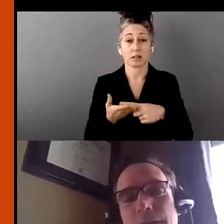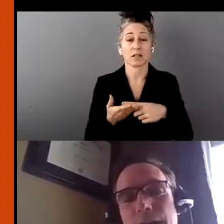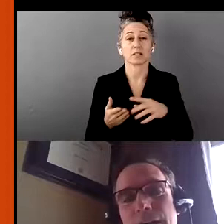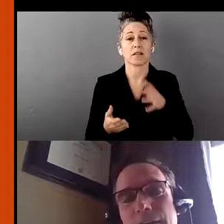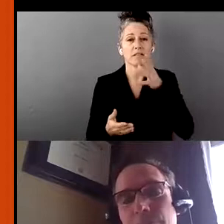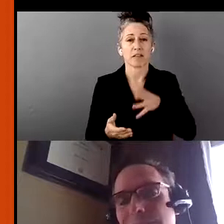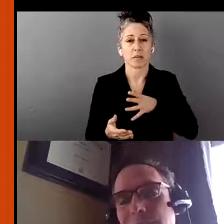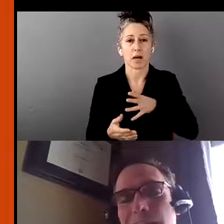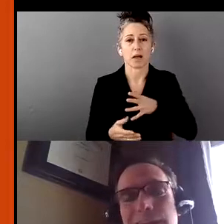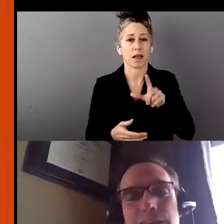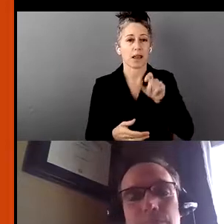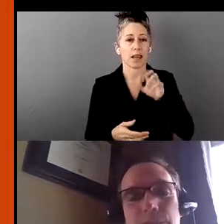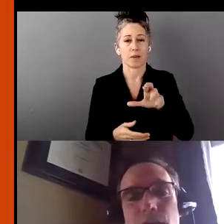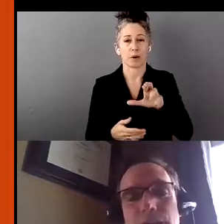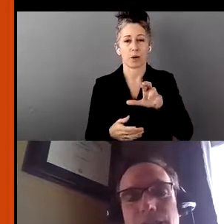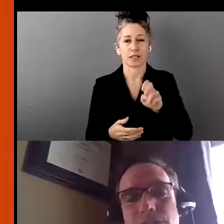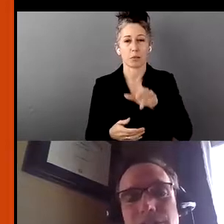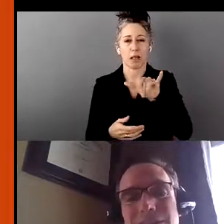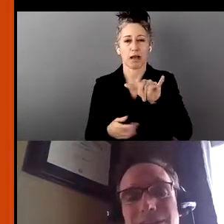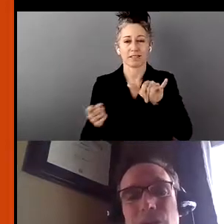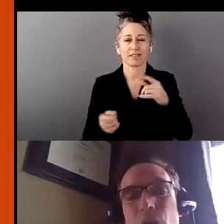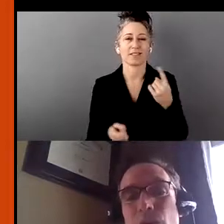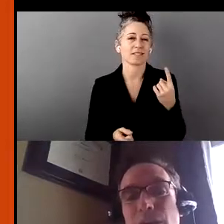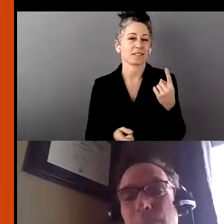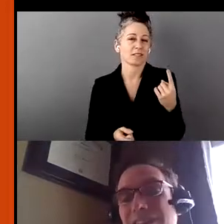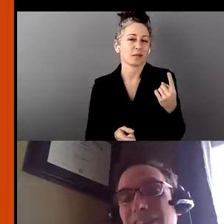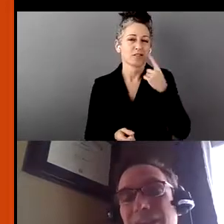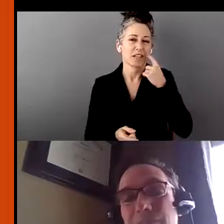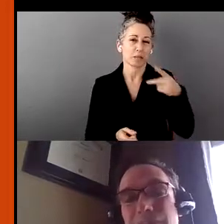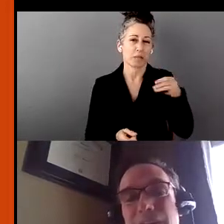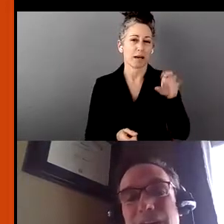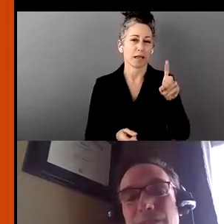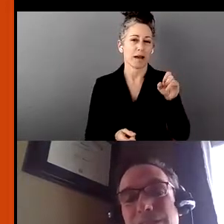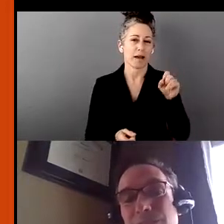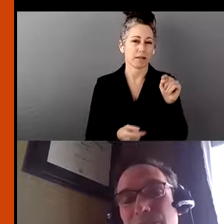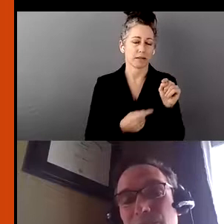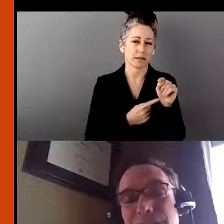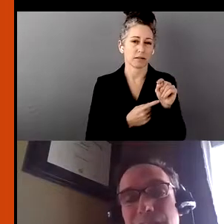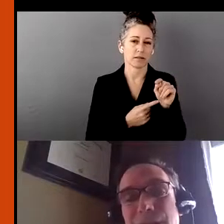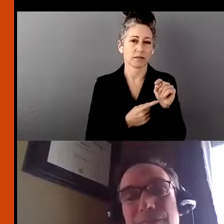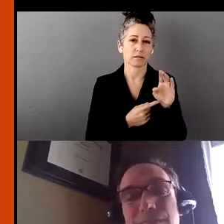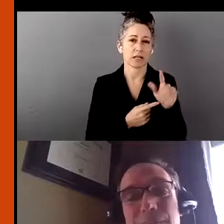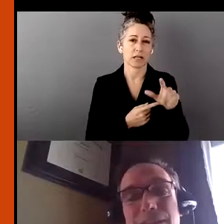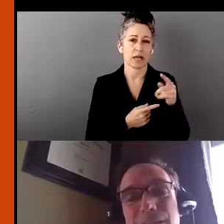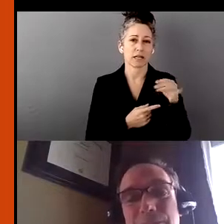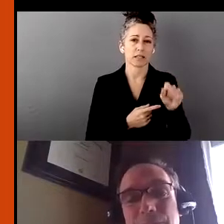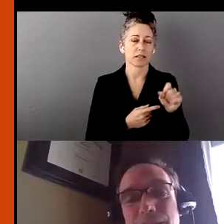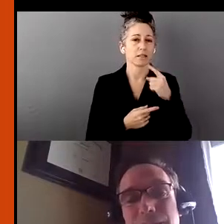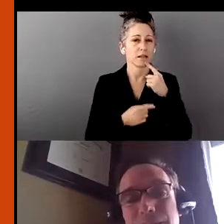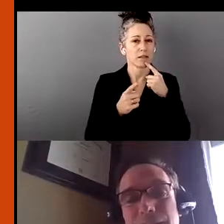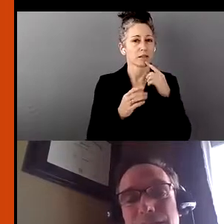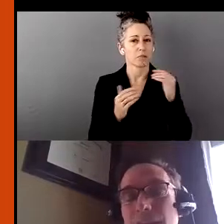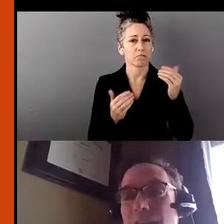supply. In a recent podcast, Melinda Gates noted nearly 100% of the labor decline was explained recently by female labor